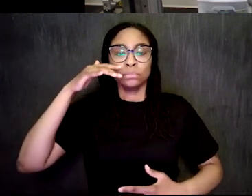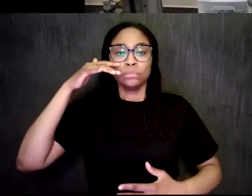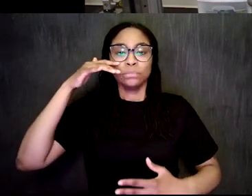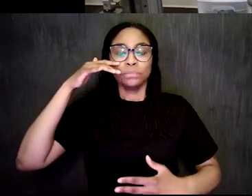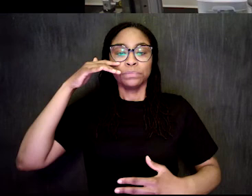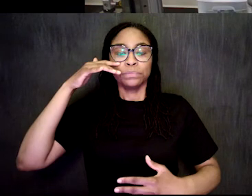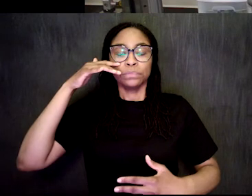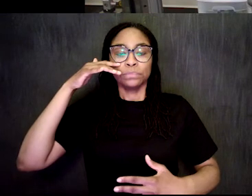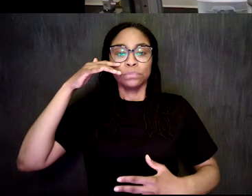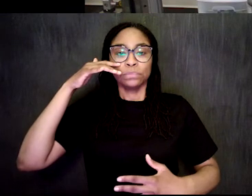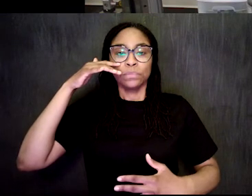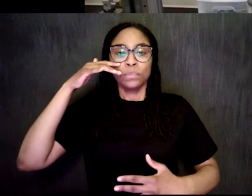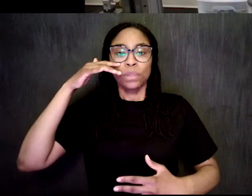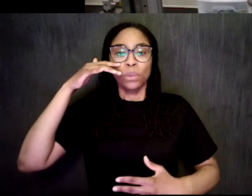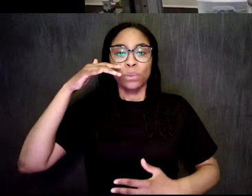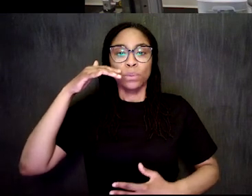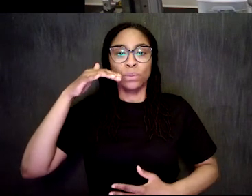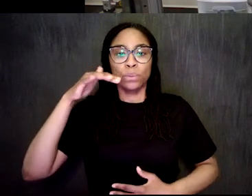Inhale.